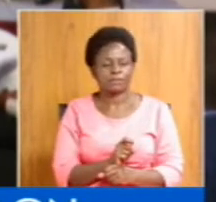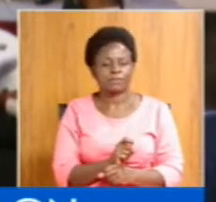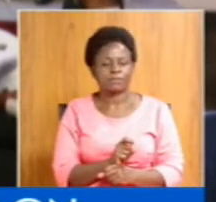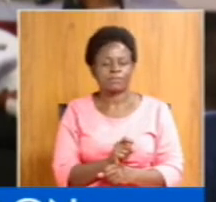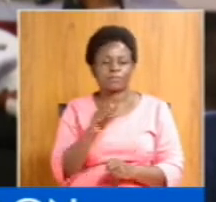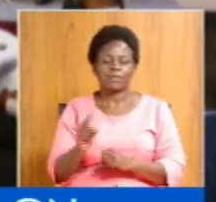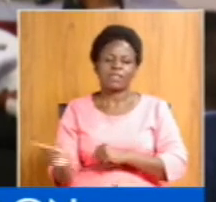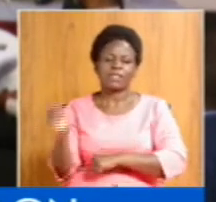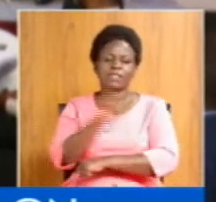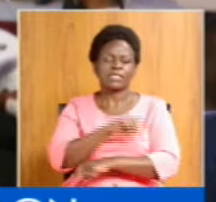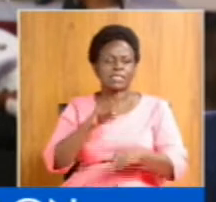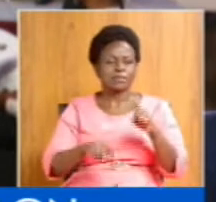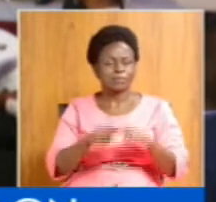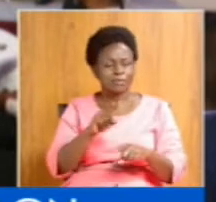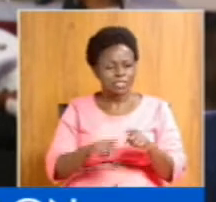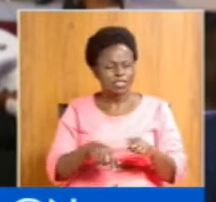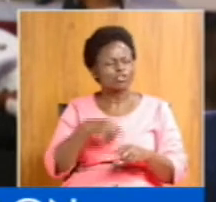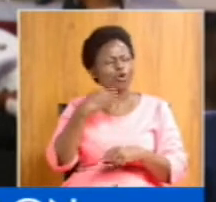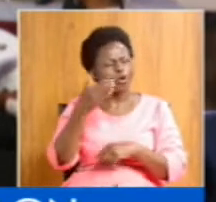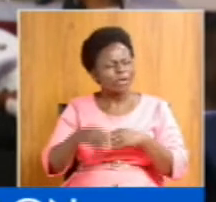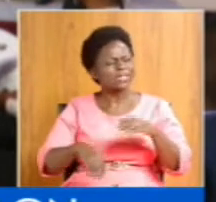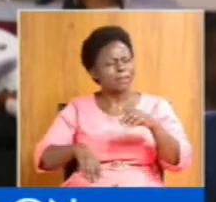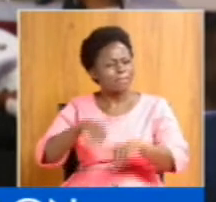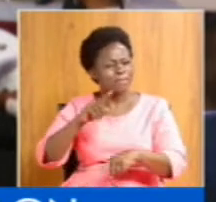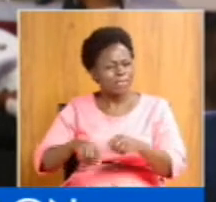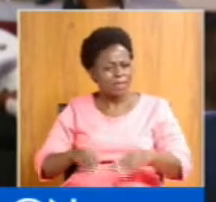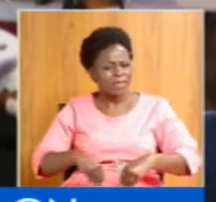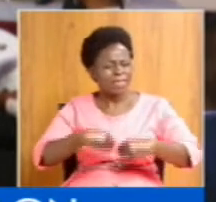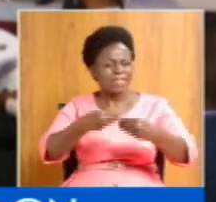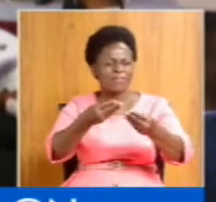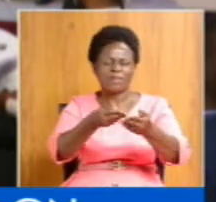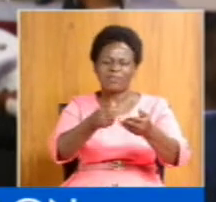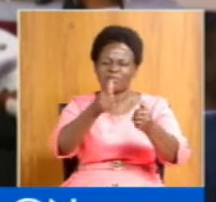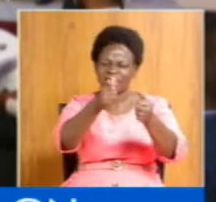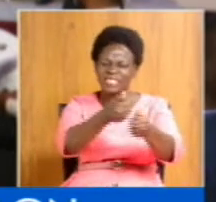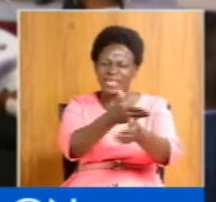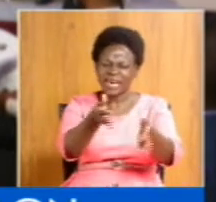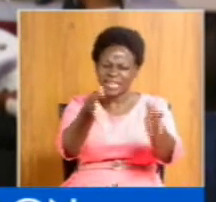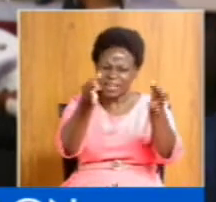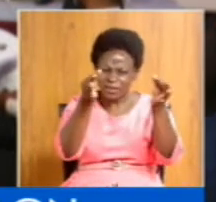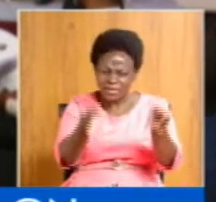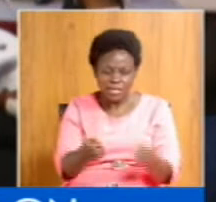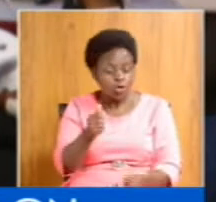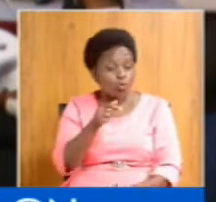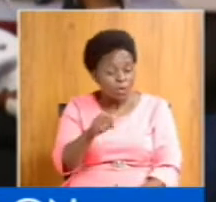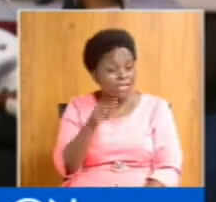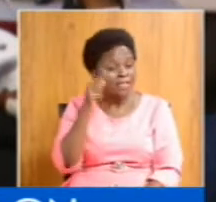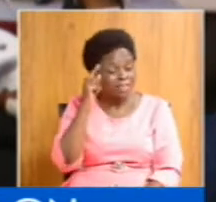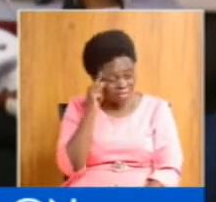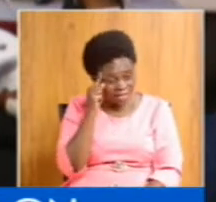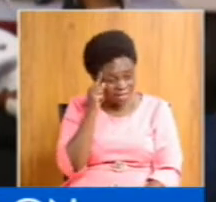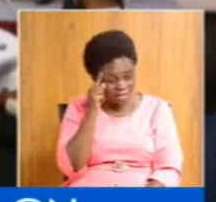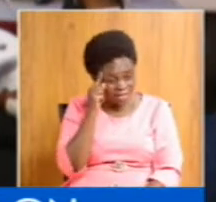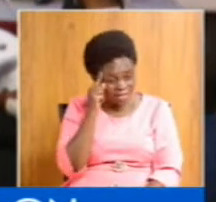These days politicians always participate in giving out each and every thing that they think it